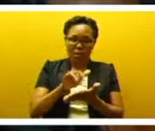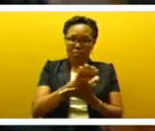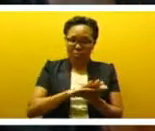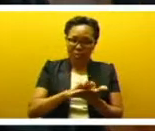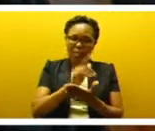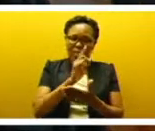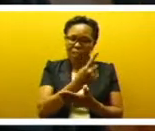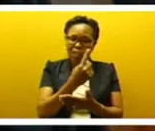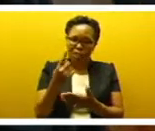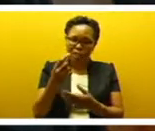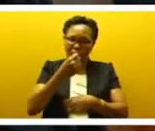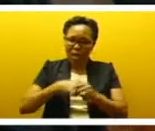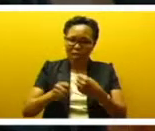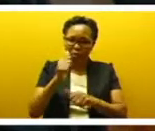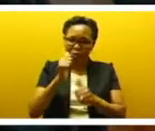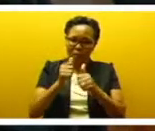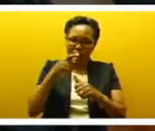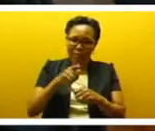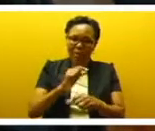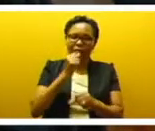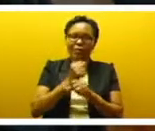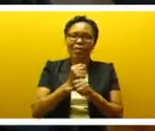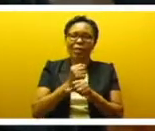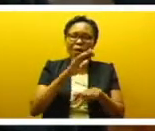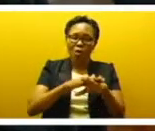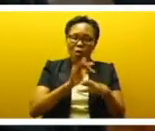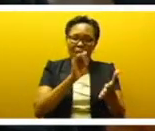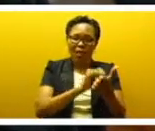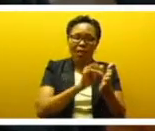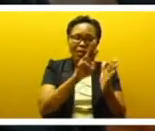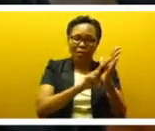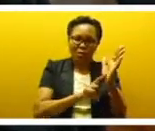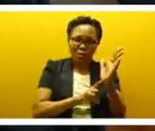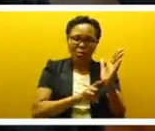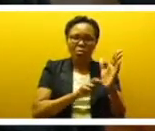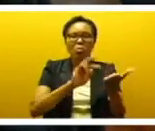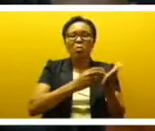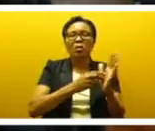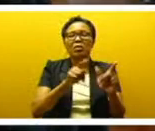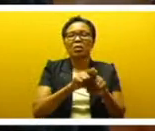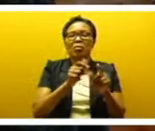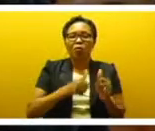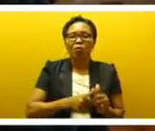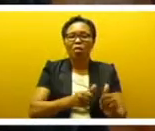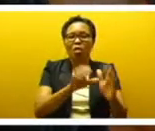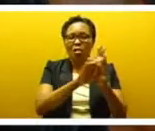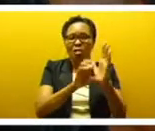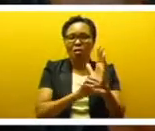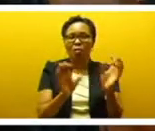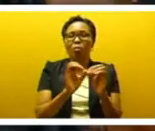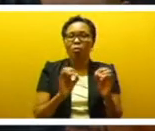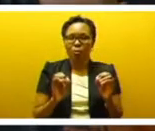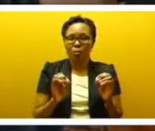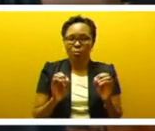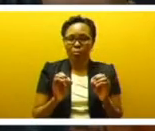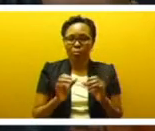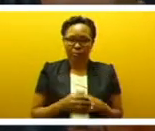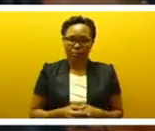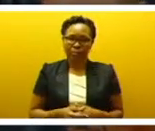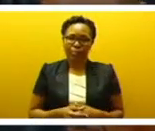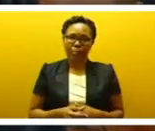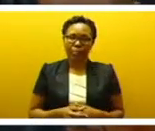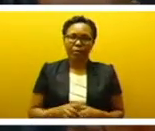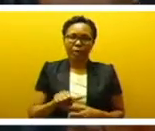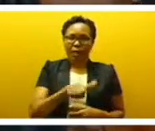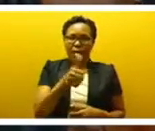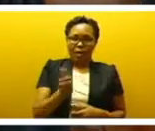done on the basis of that regulation is itself unconstitutional. The other question